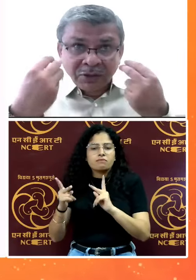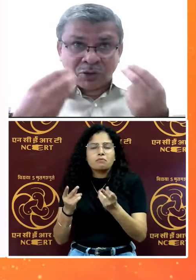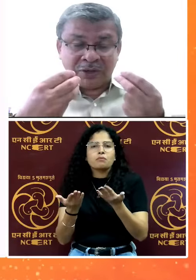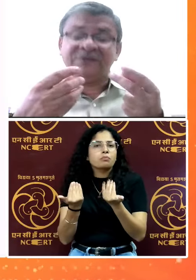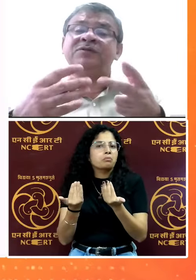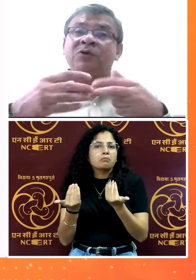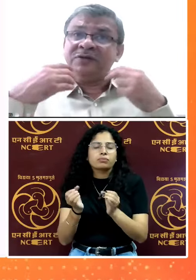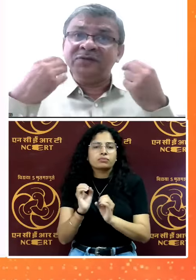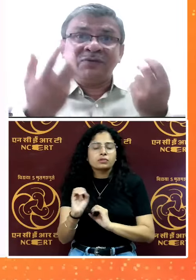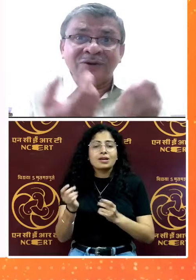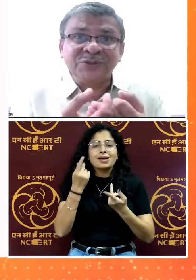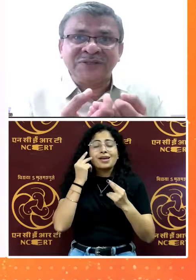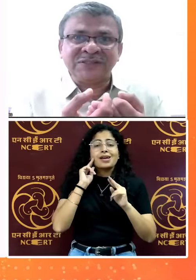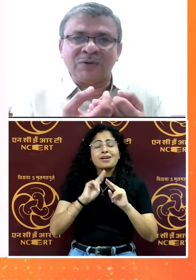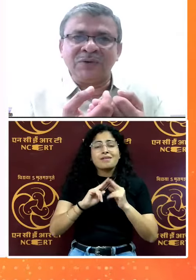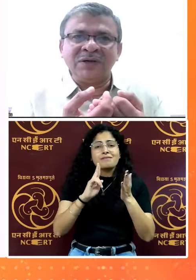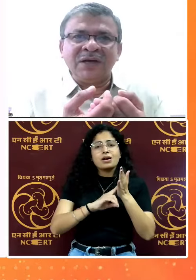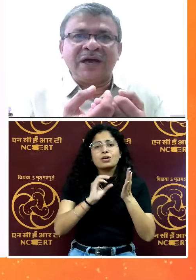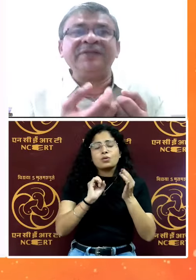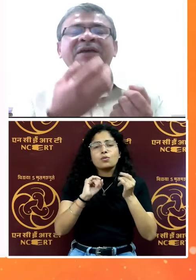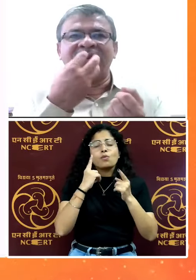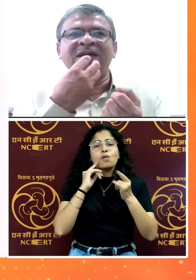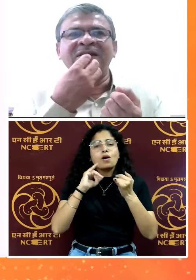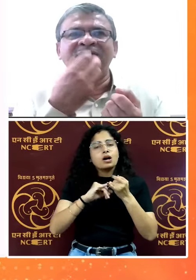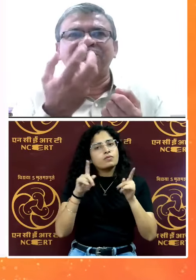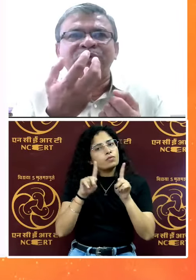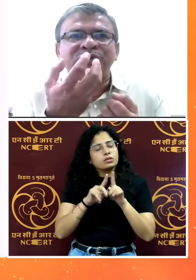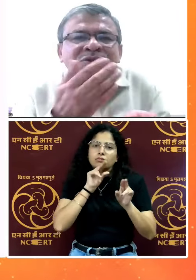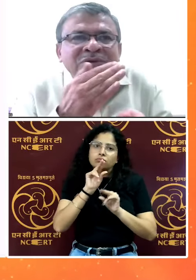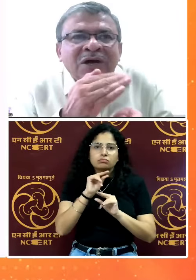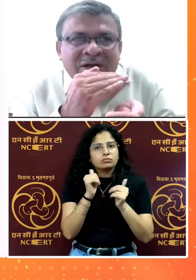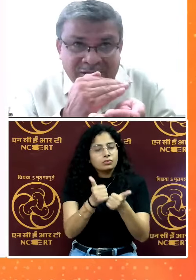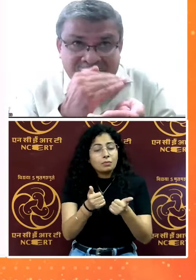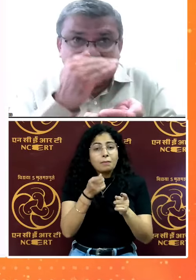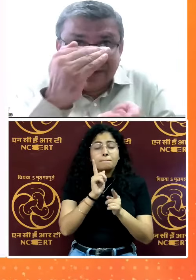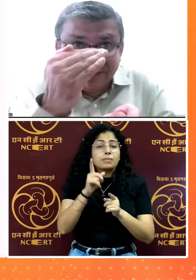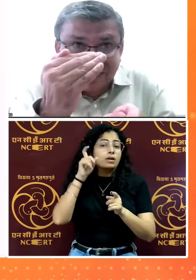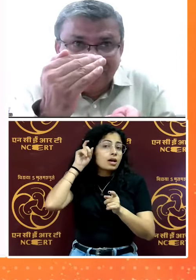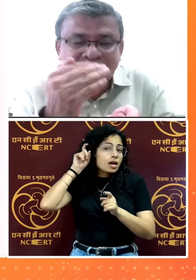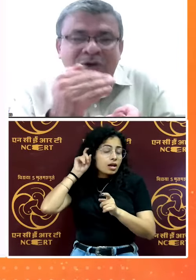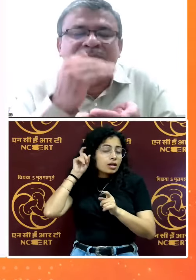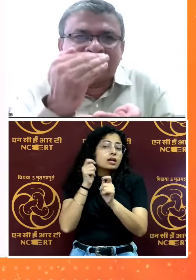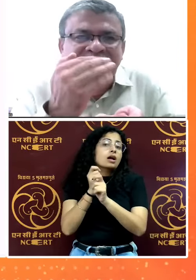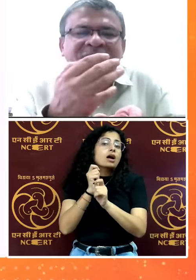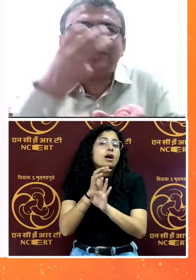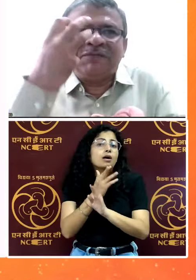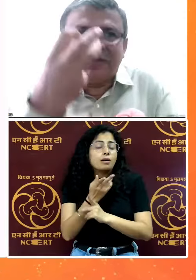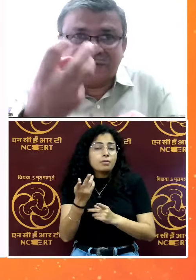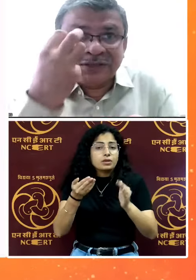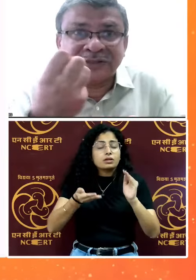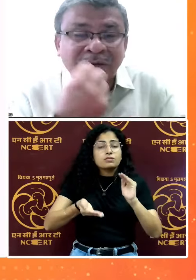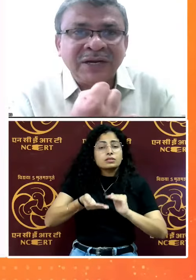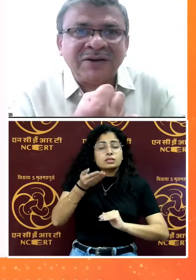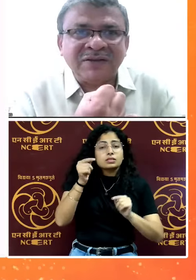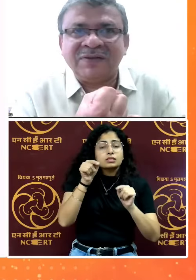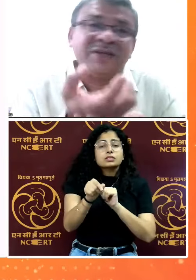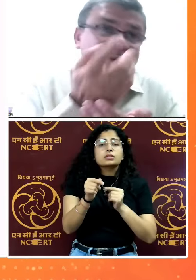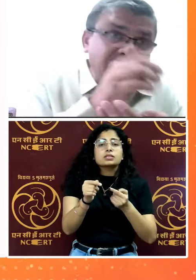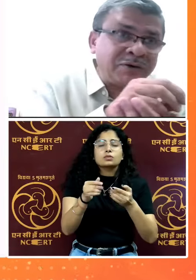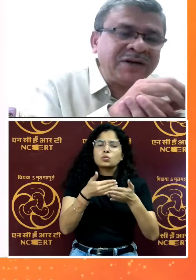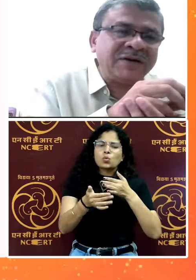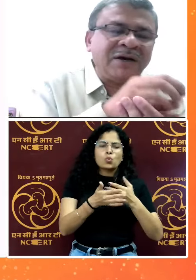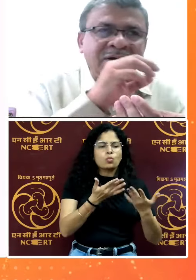say the noise is also a sound, and the hearing aid is supposed to increase or process whichever sound it